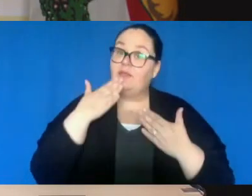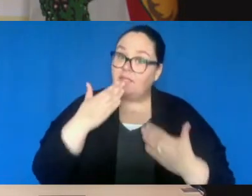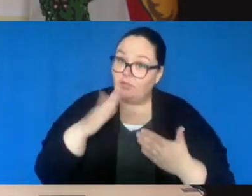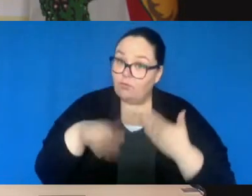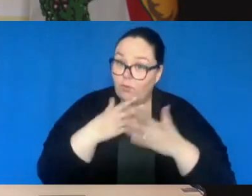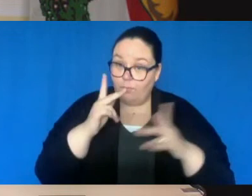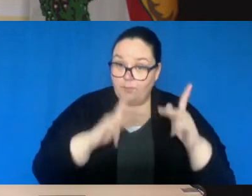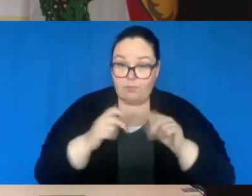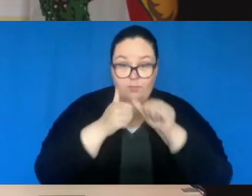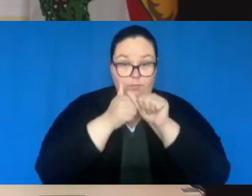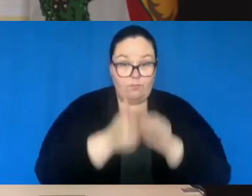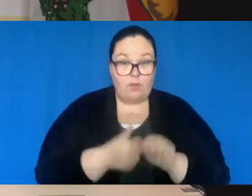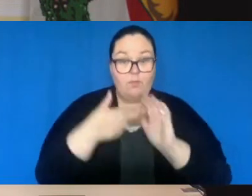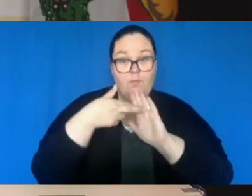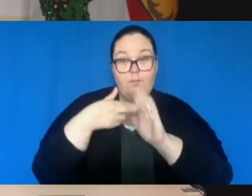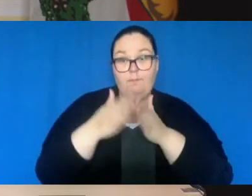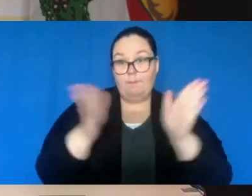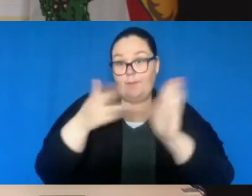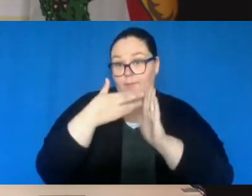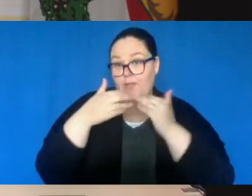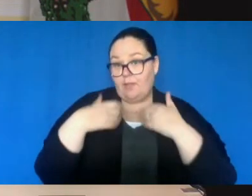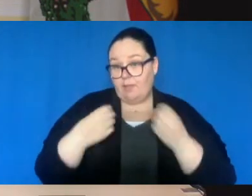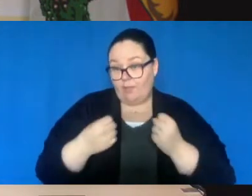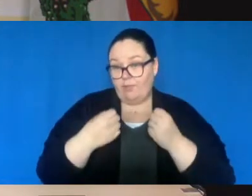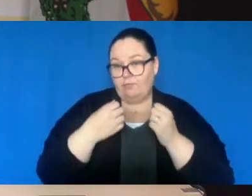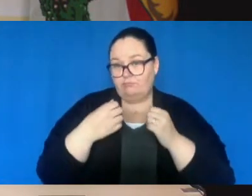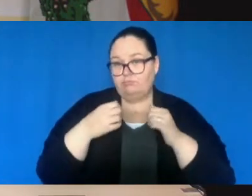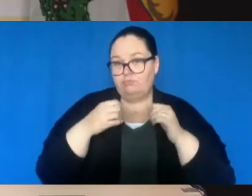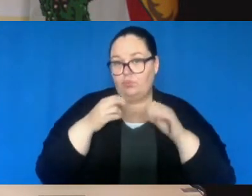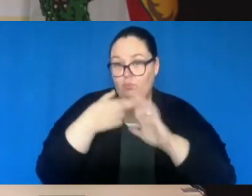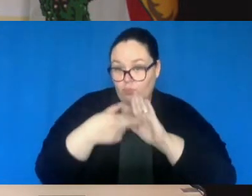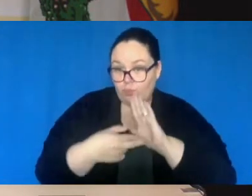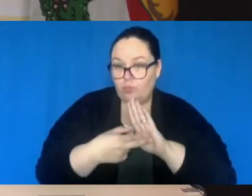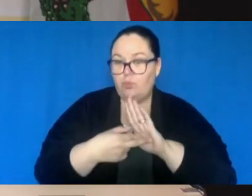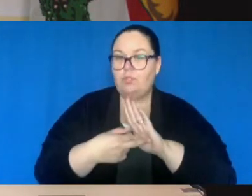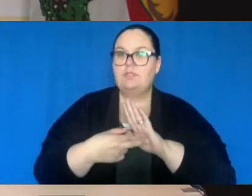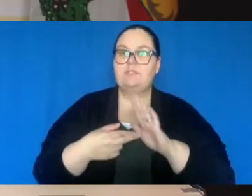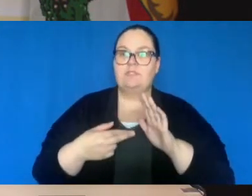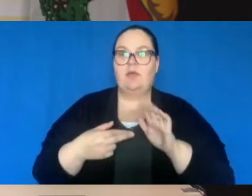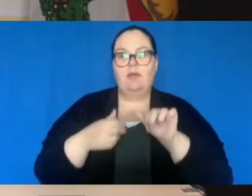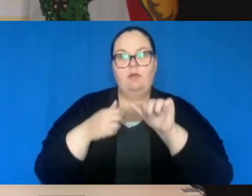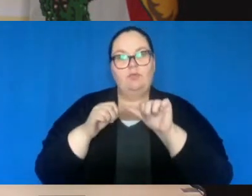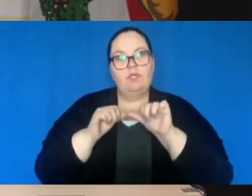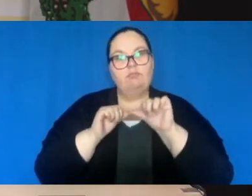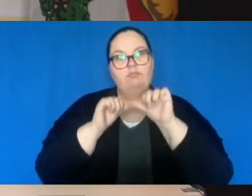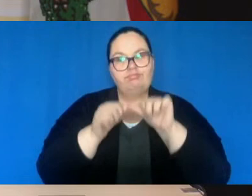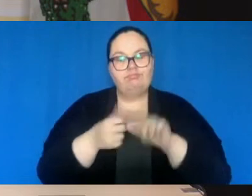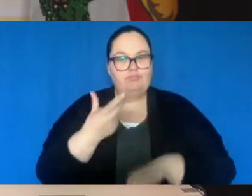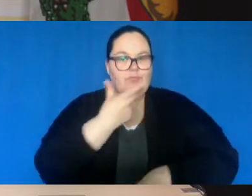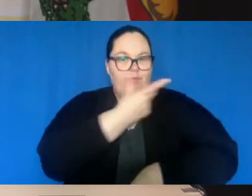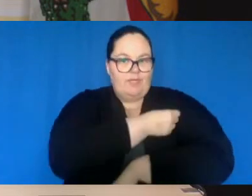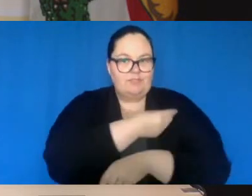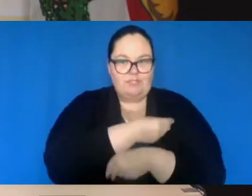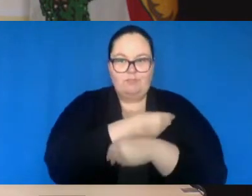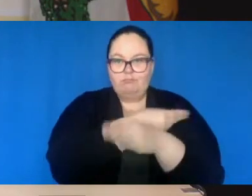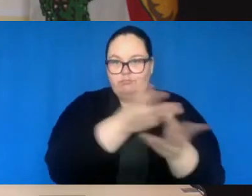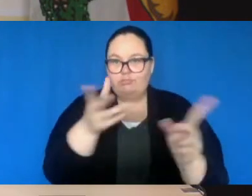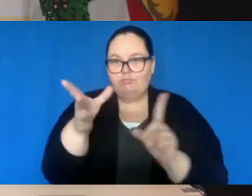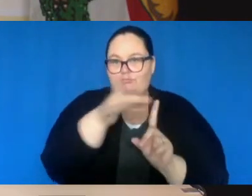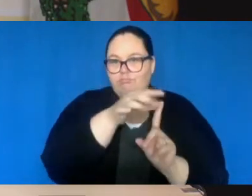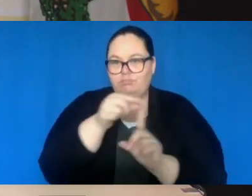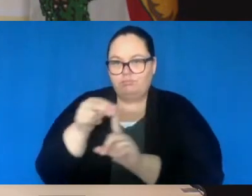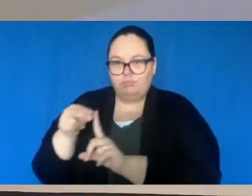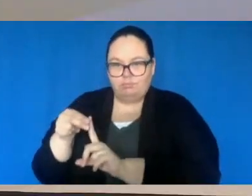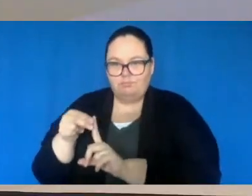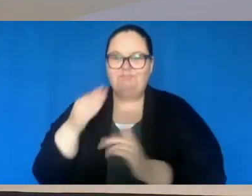health measures and the guidance from the Chief Public Health Office. And we'll continue to get the vaccines out as soon as they arrive. Thank